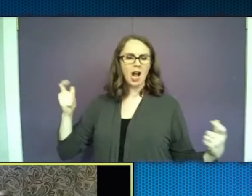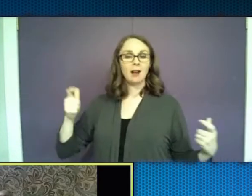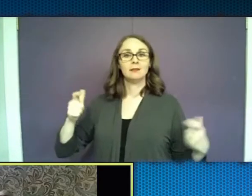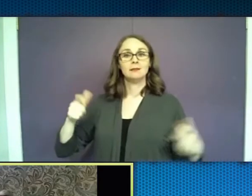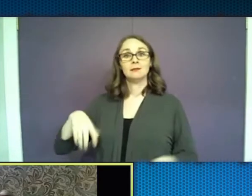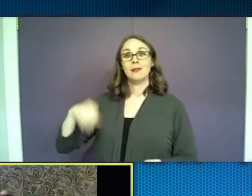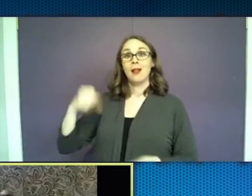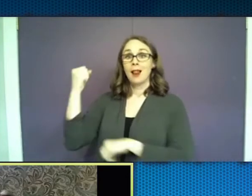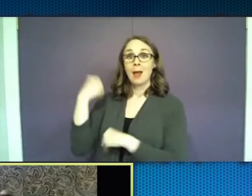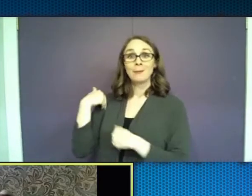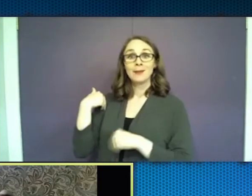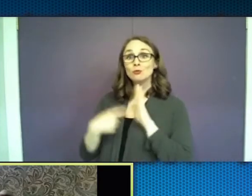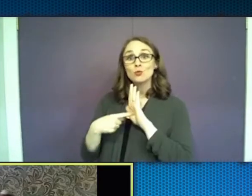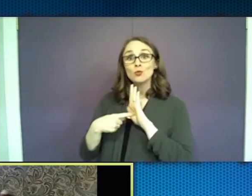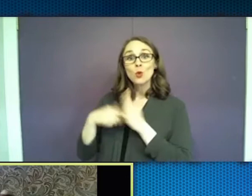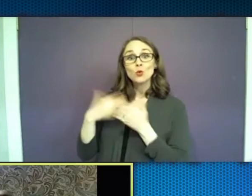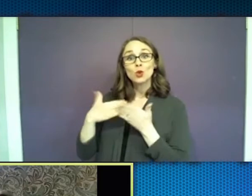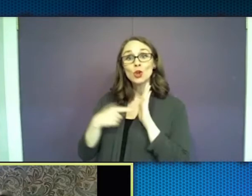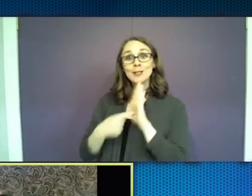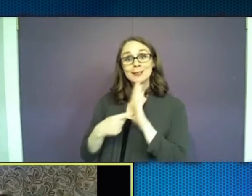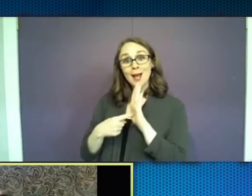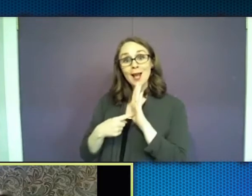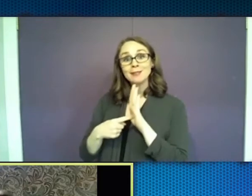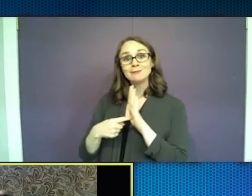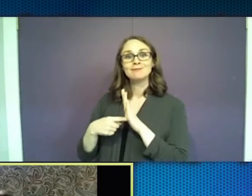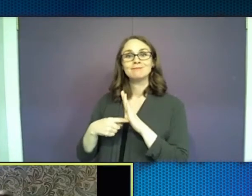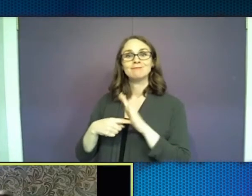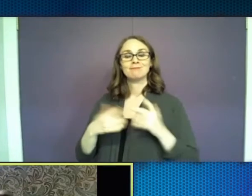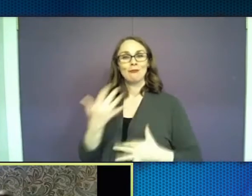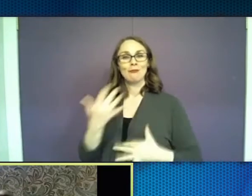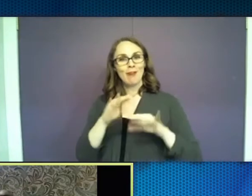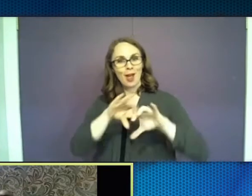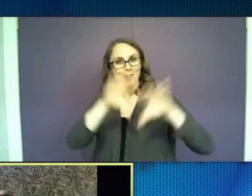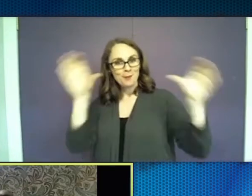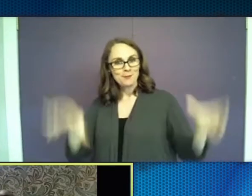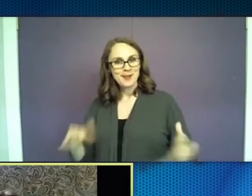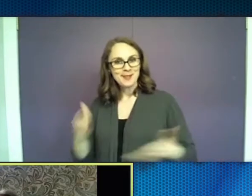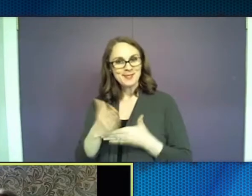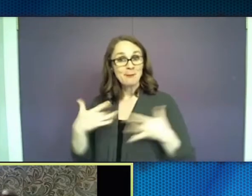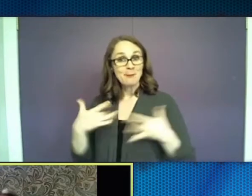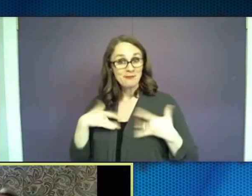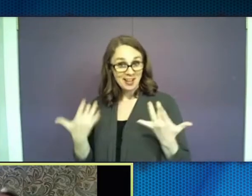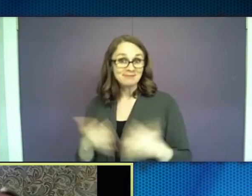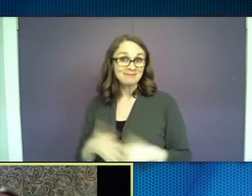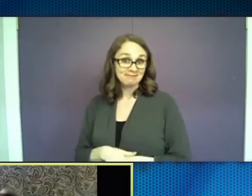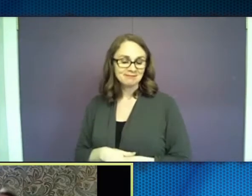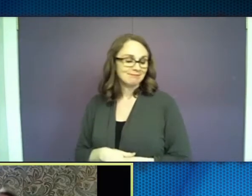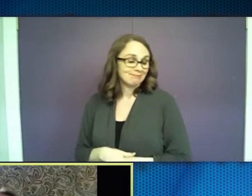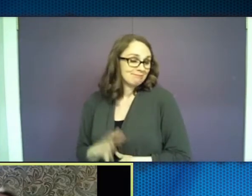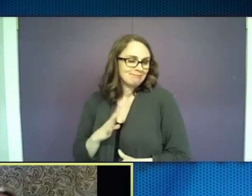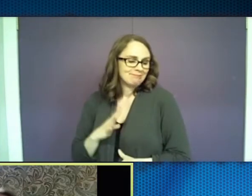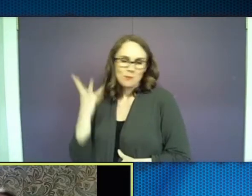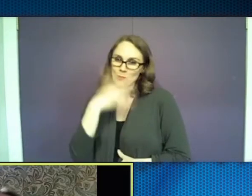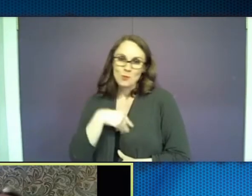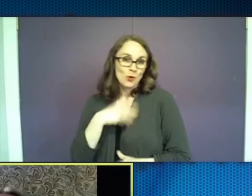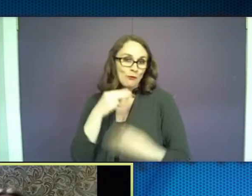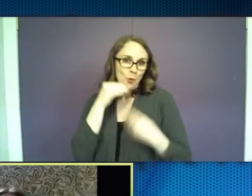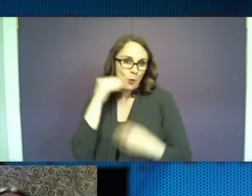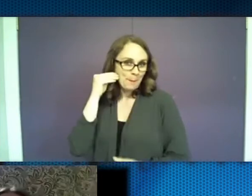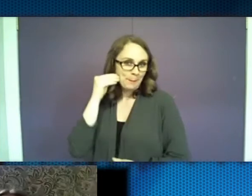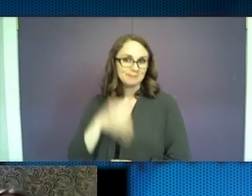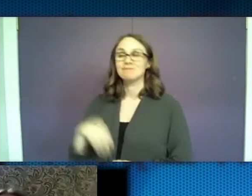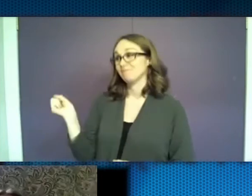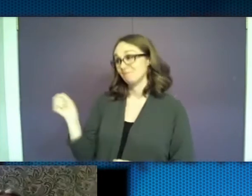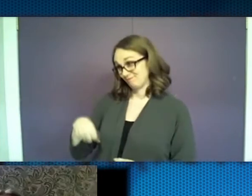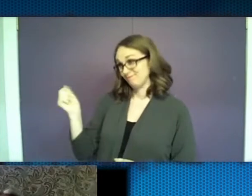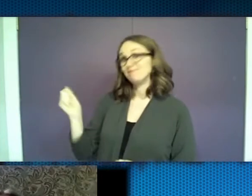cooking demonstrations in the fireplace for some of the events. And it's just a really, really beautiful home. It really